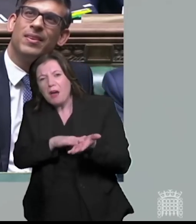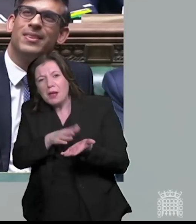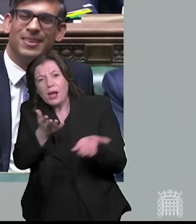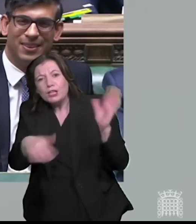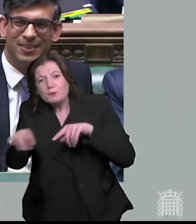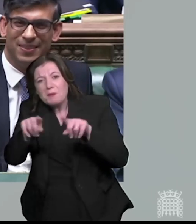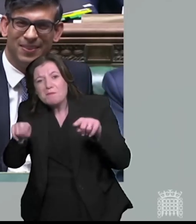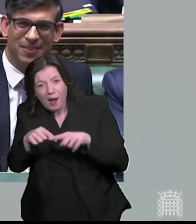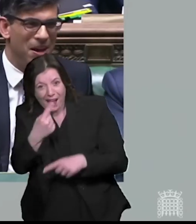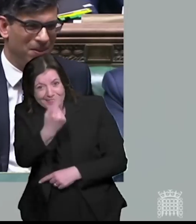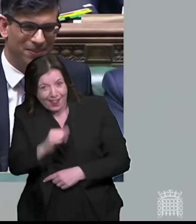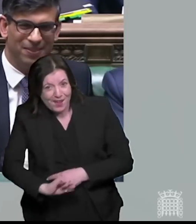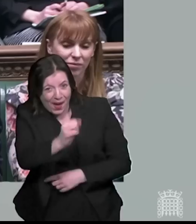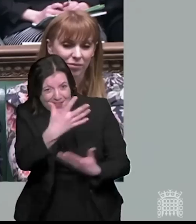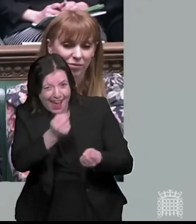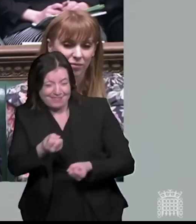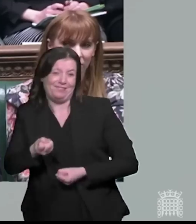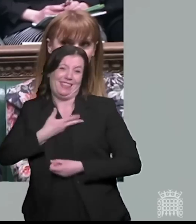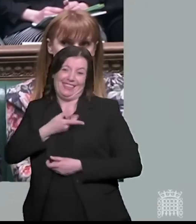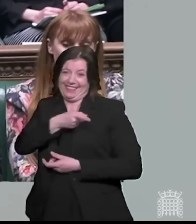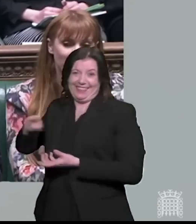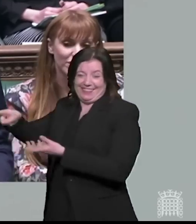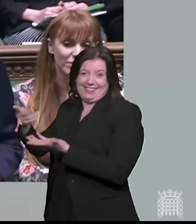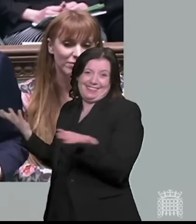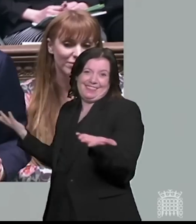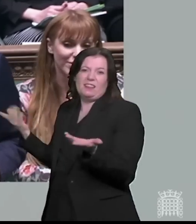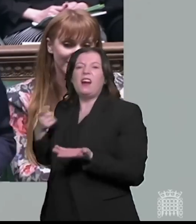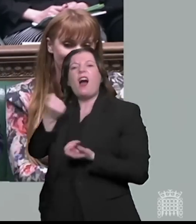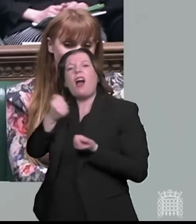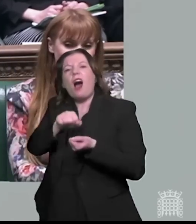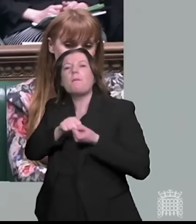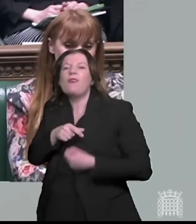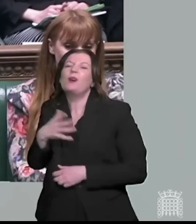policy. Unlike the car, he won't have to borrow one of those.